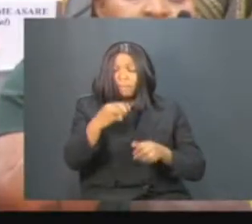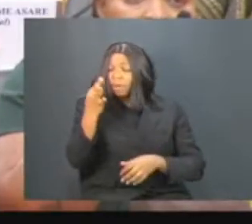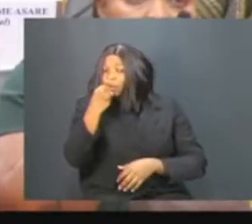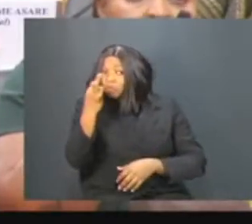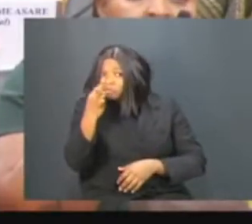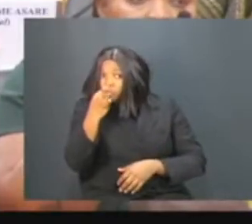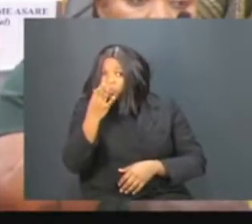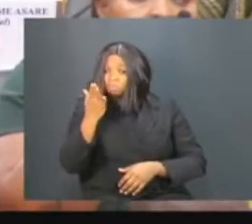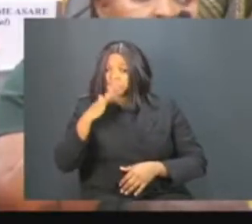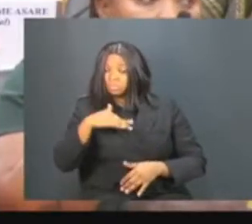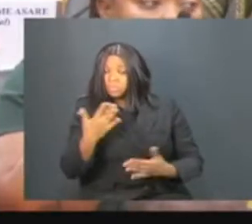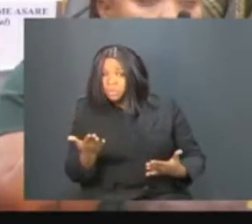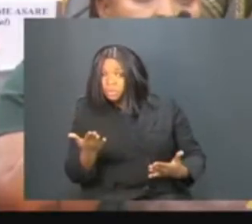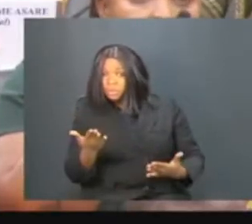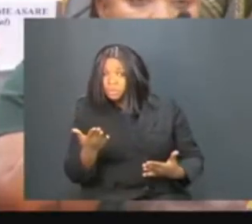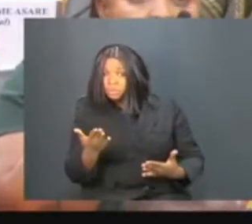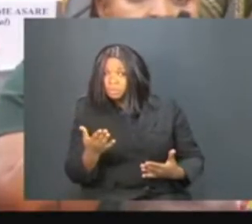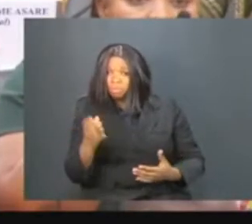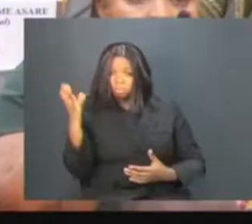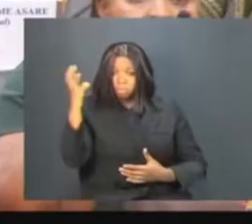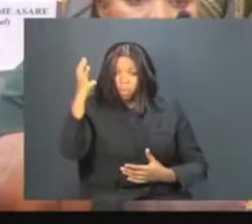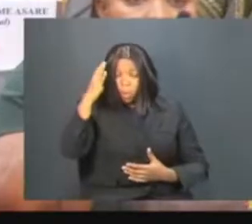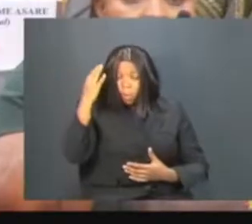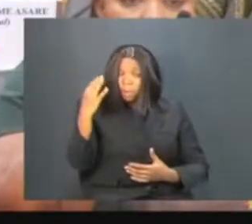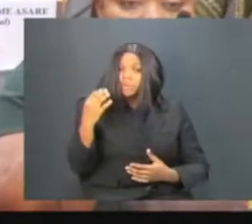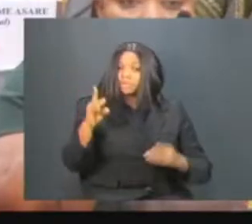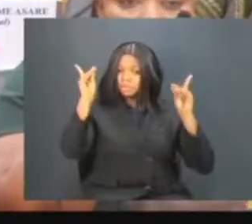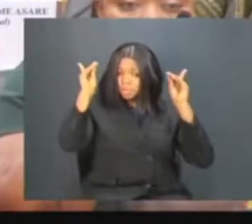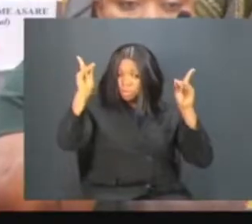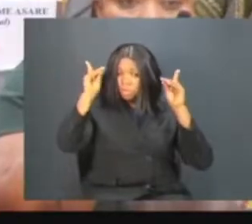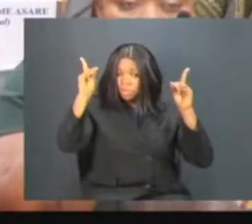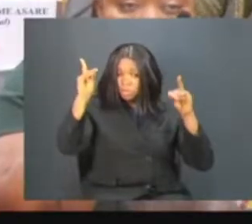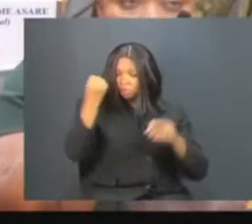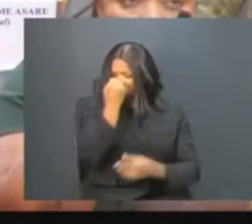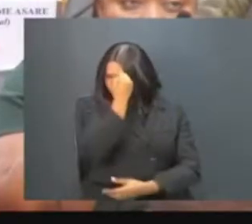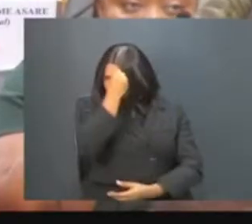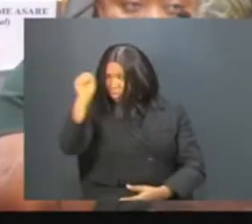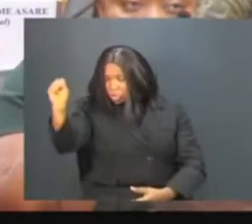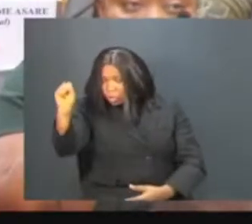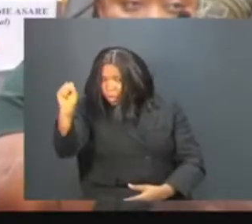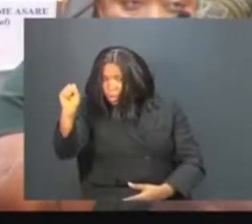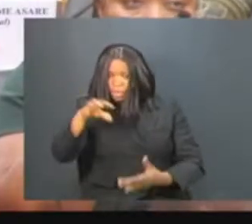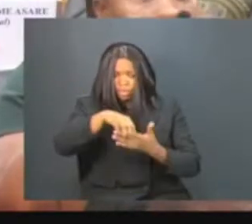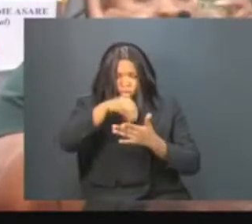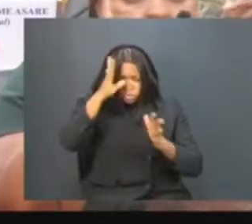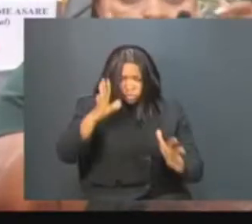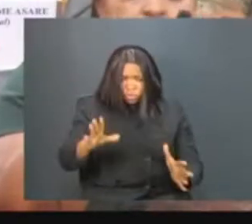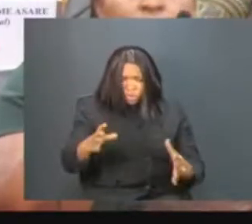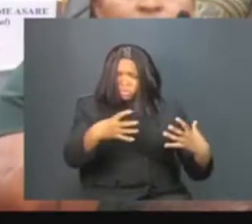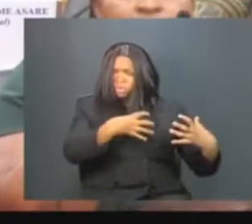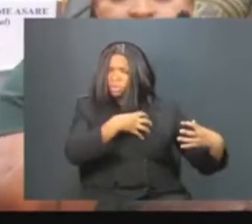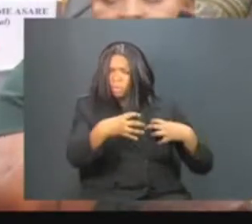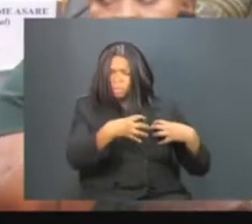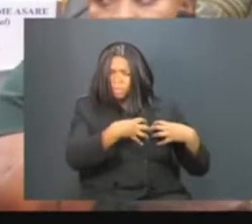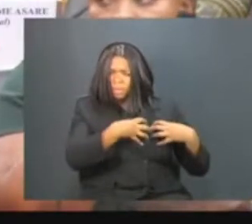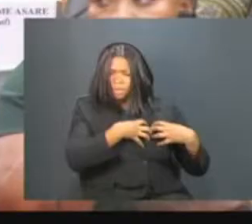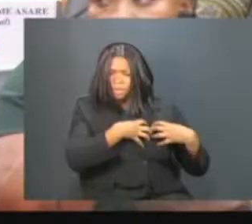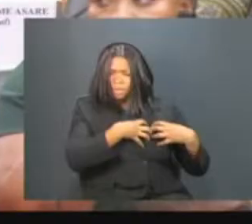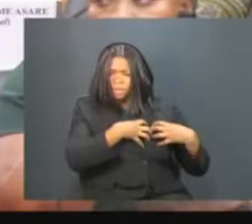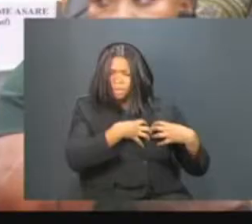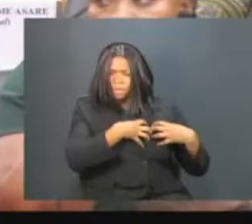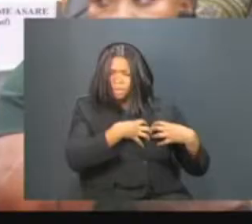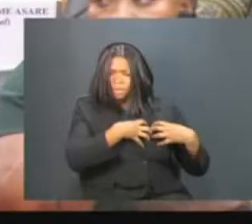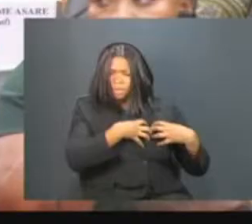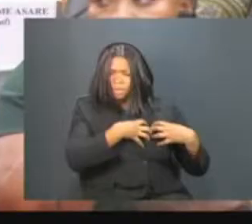actions, any demonstrations, school children complaining that they haven't been fed? This is what you